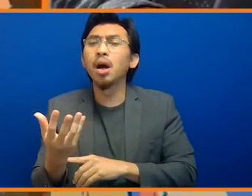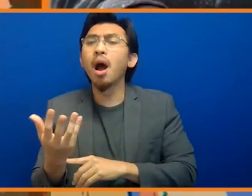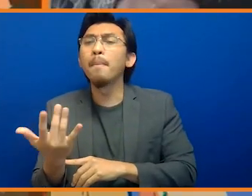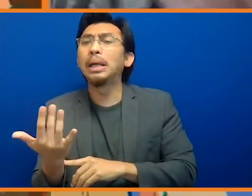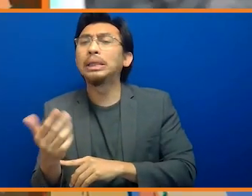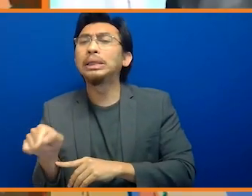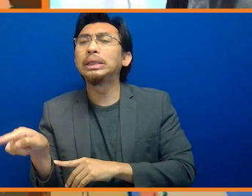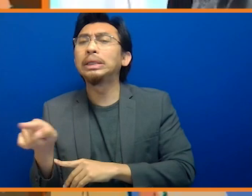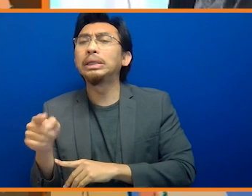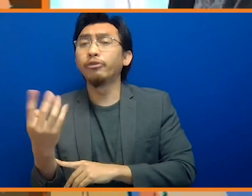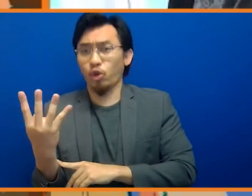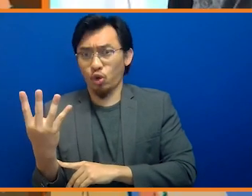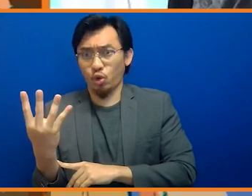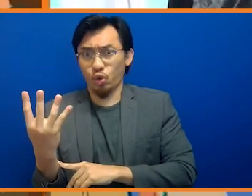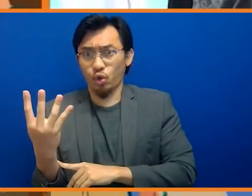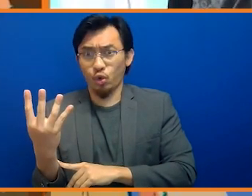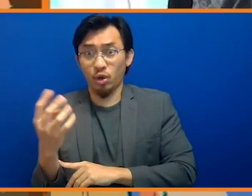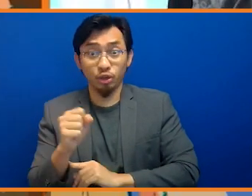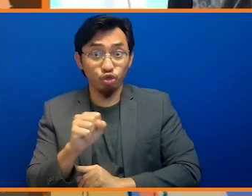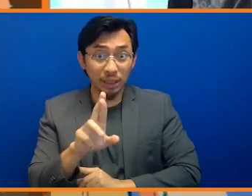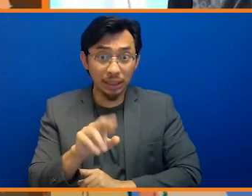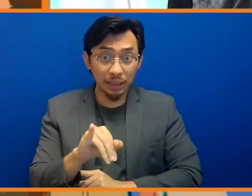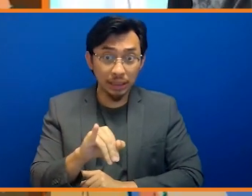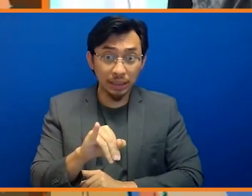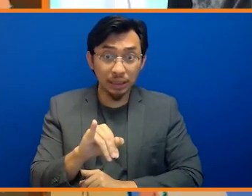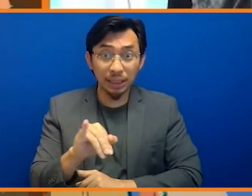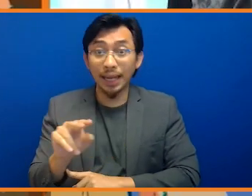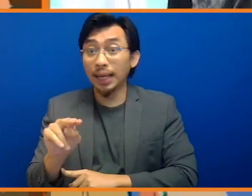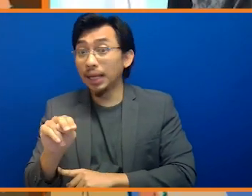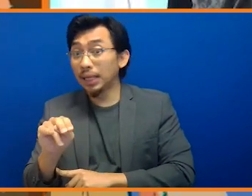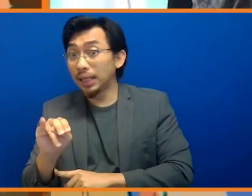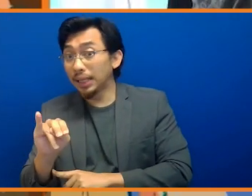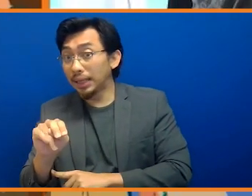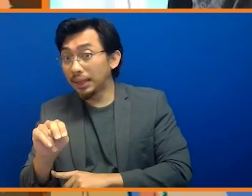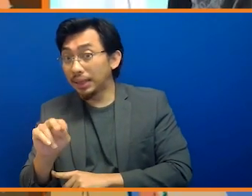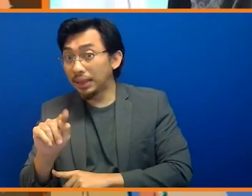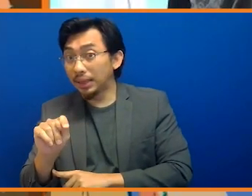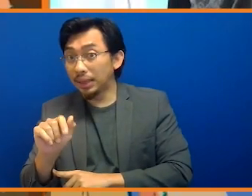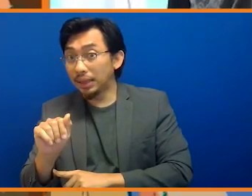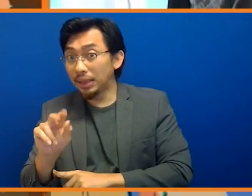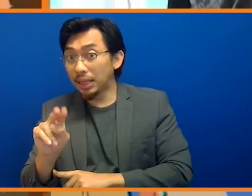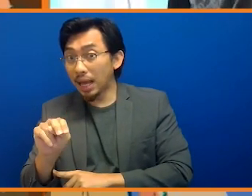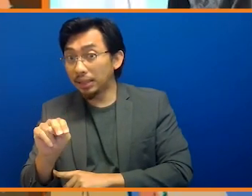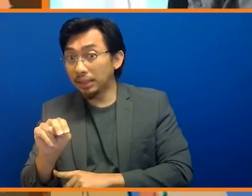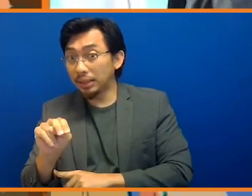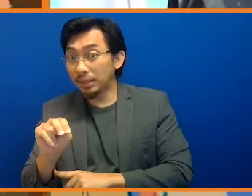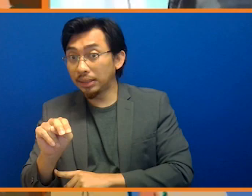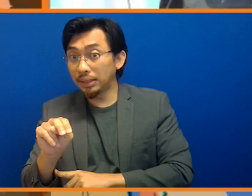Four. Three, yeah. Intan,